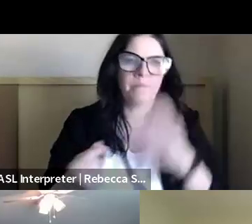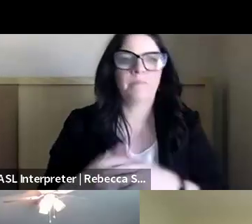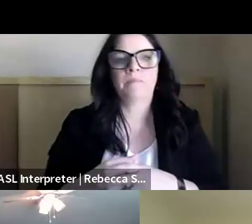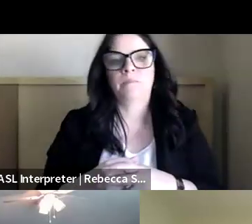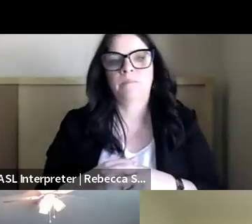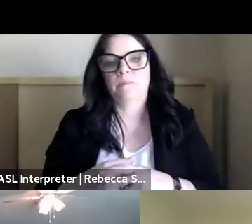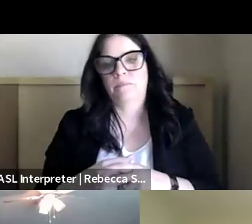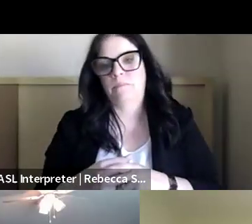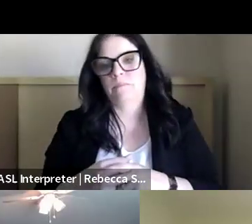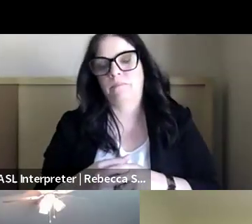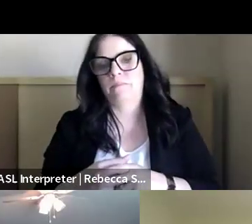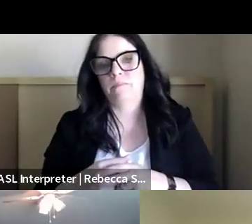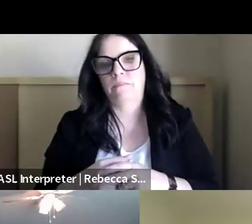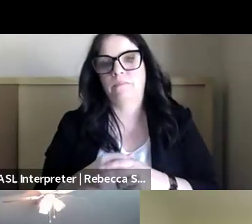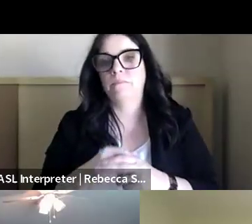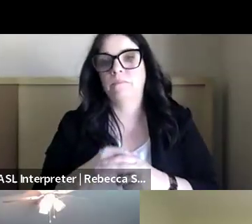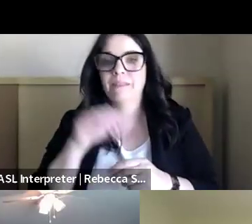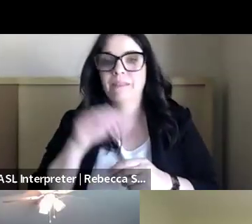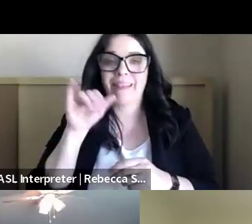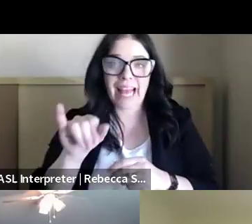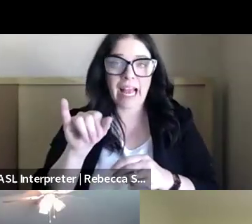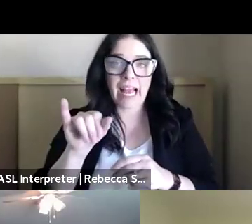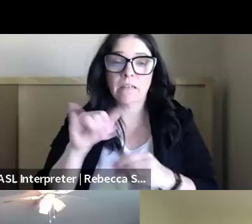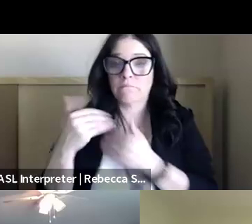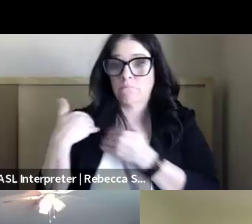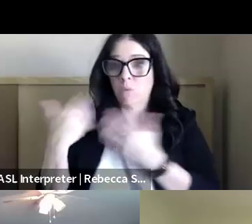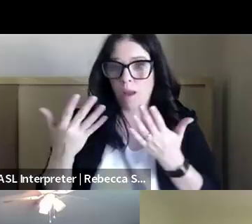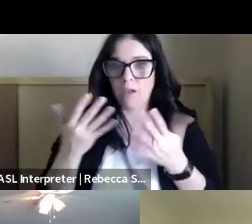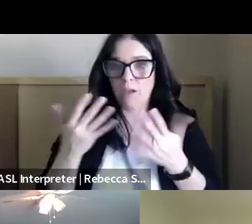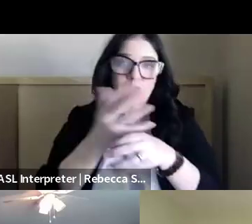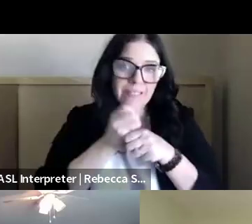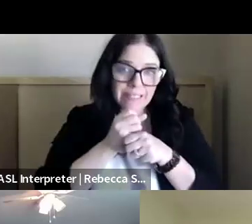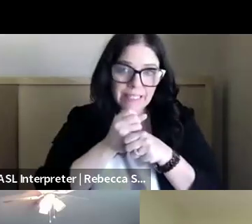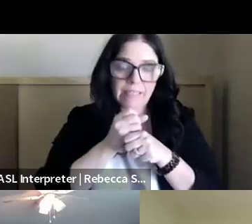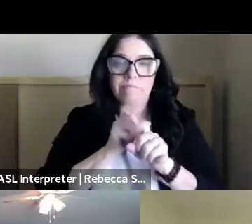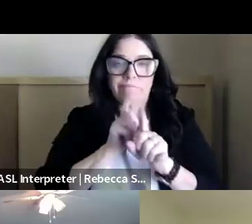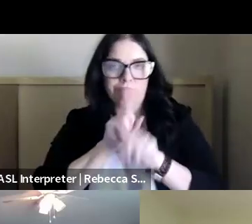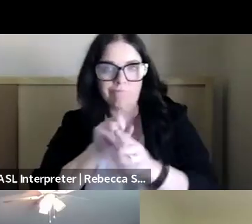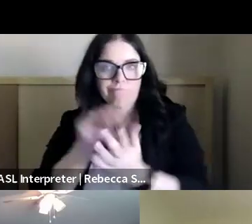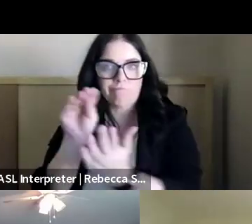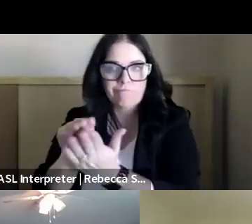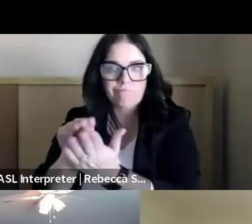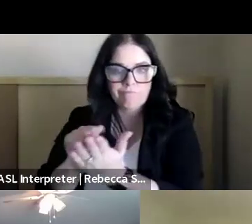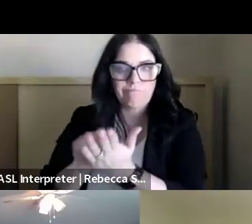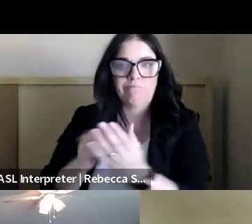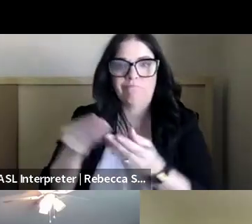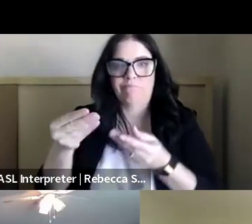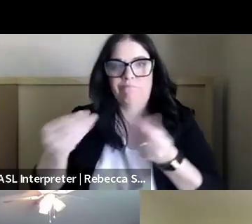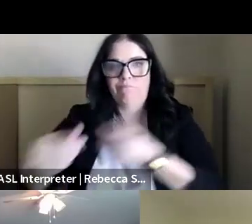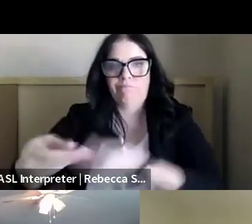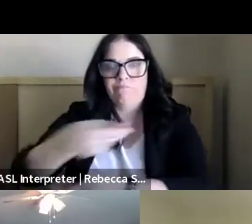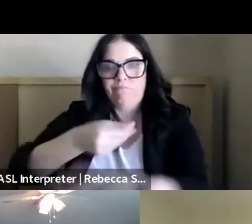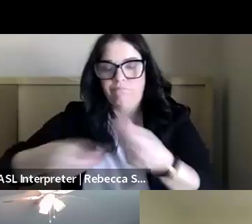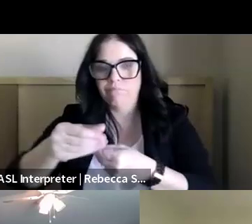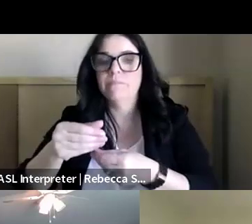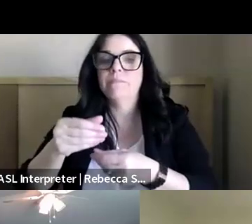is to receive, account for, and disperse funds received by the state under this chapter